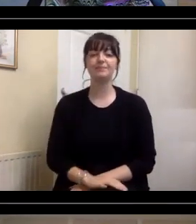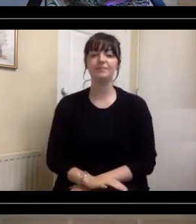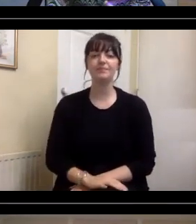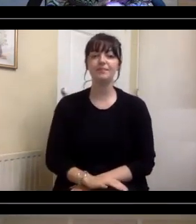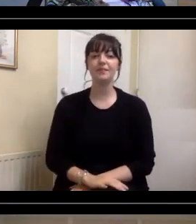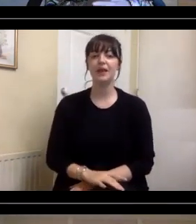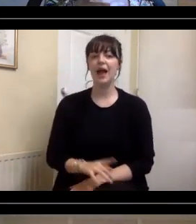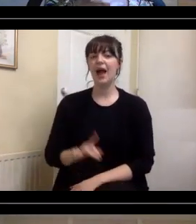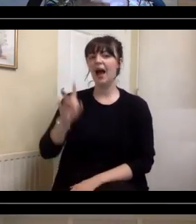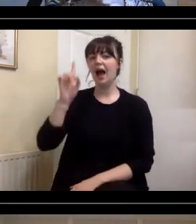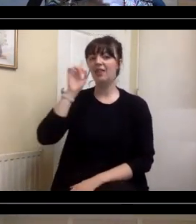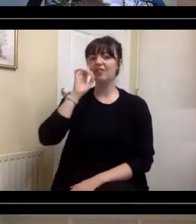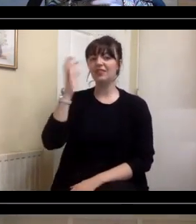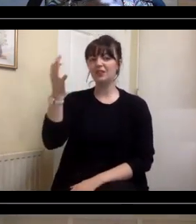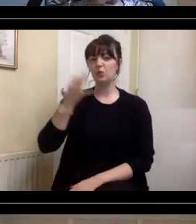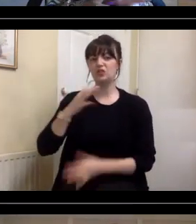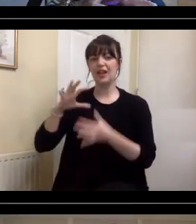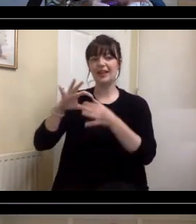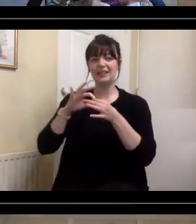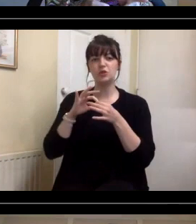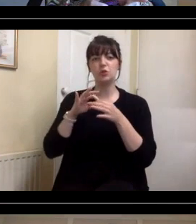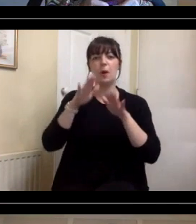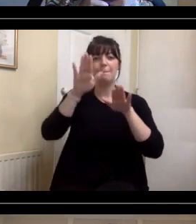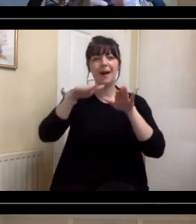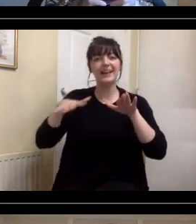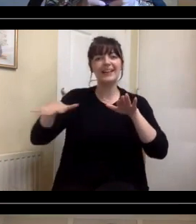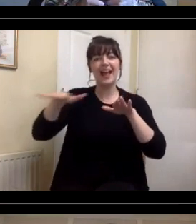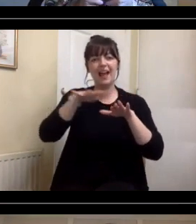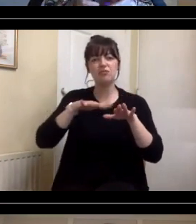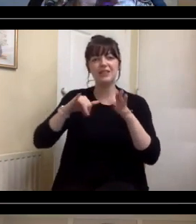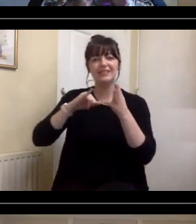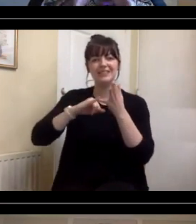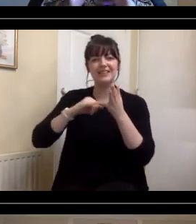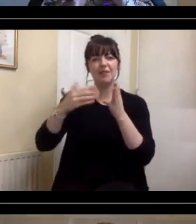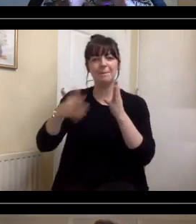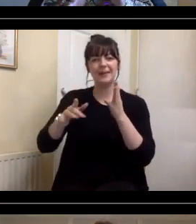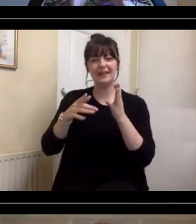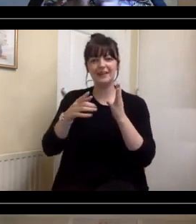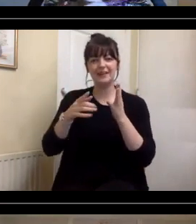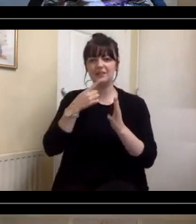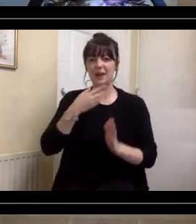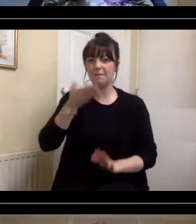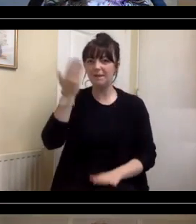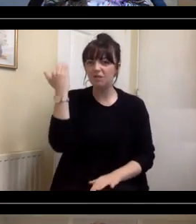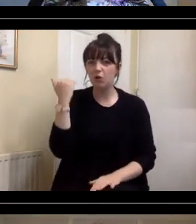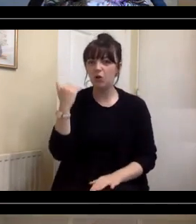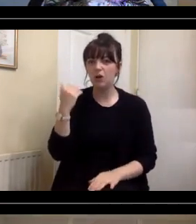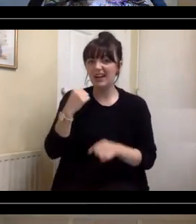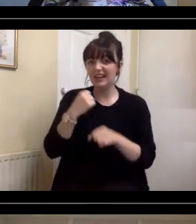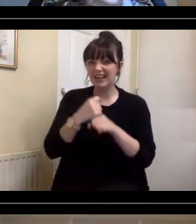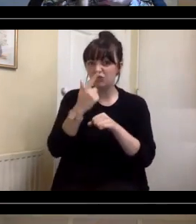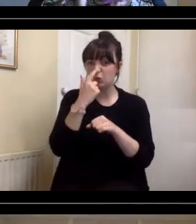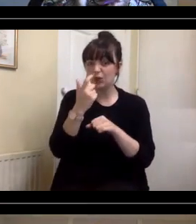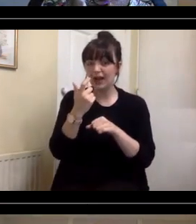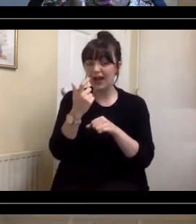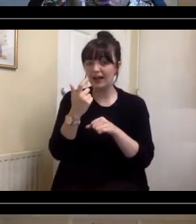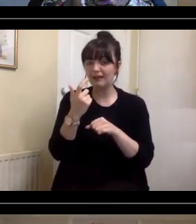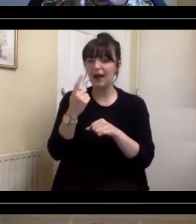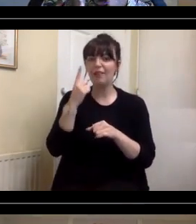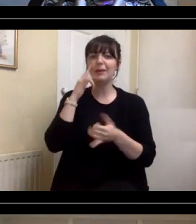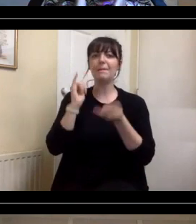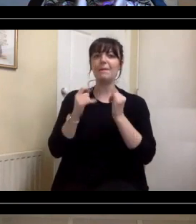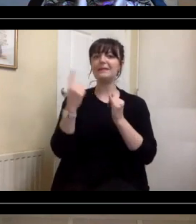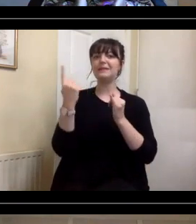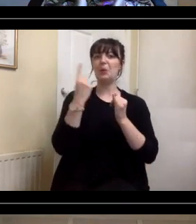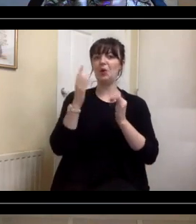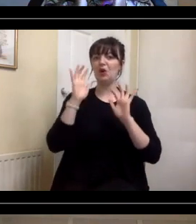a question about the parking area, which Steve mentioned in his presentation. Gary, I don't know if you could pick up, there's obviously someone's got some concerns about this